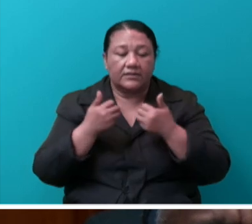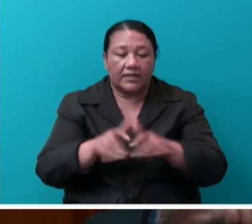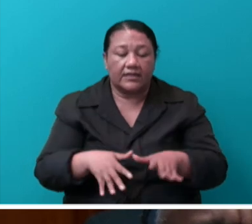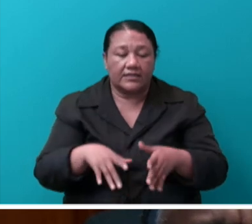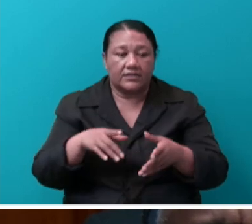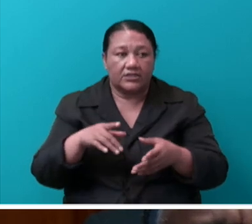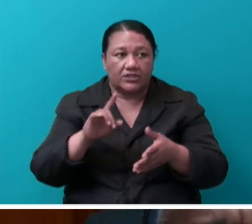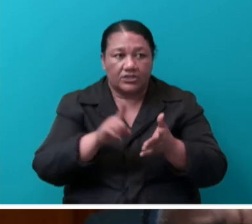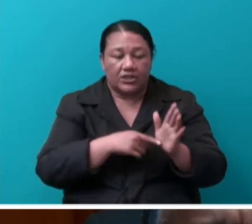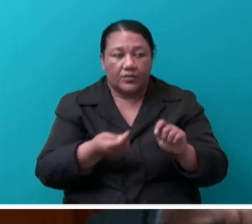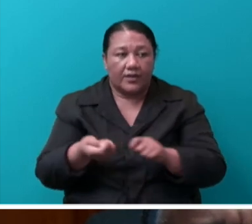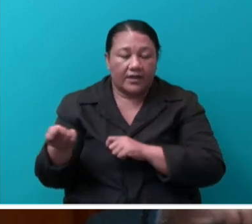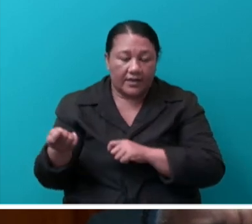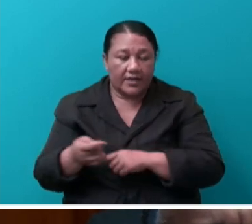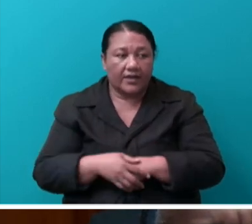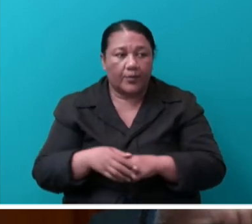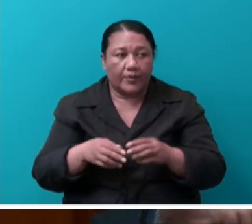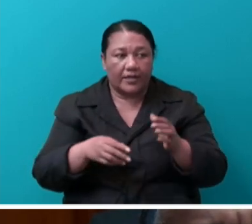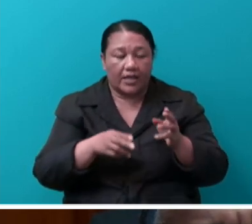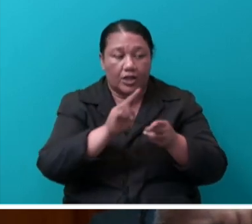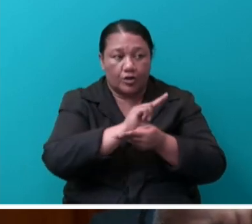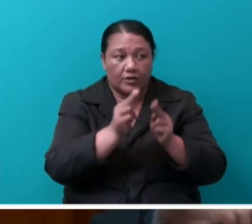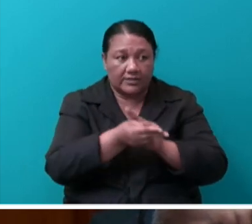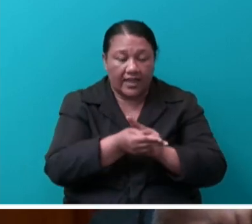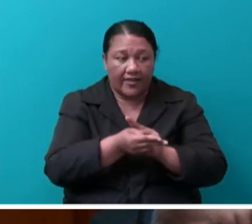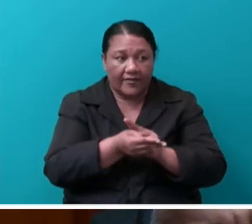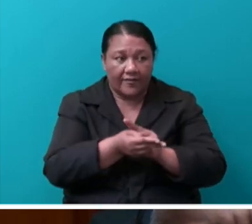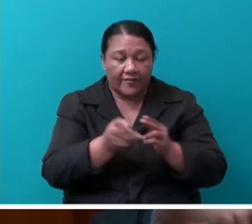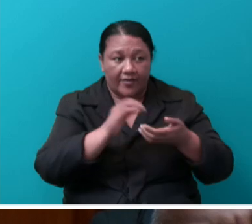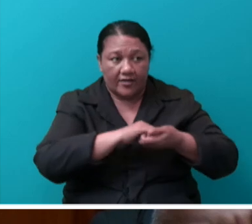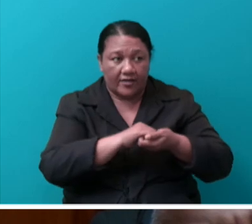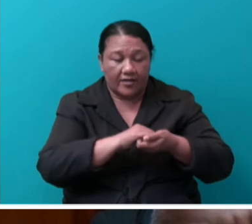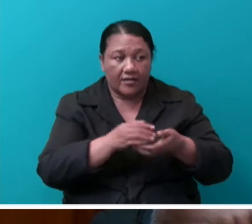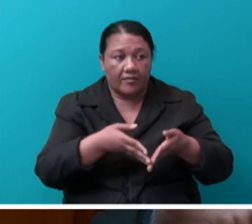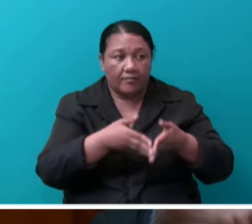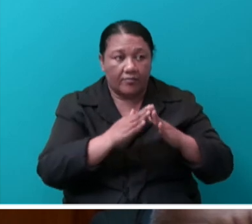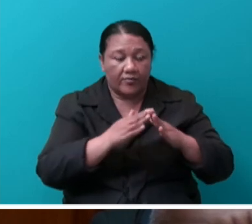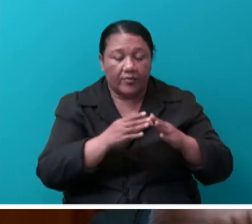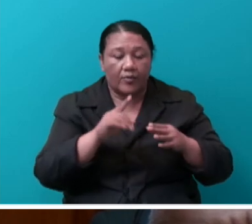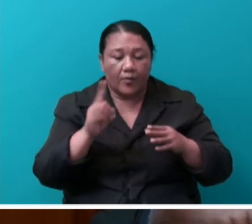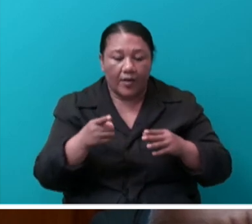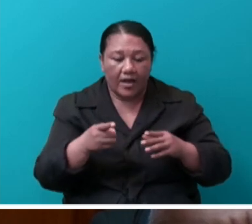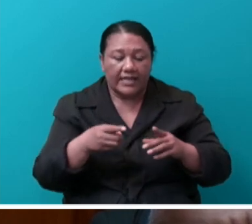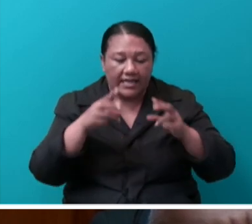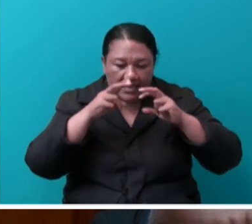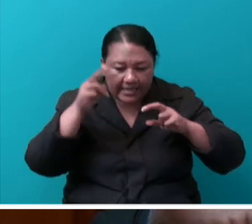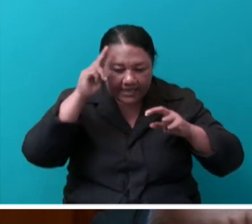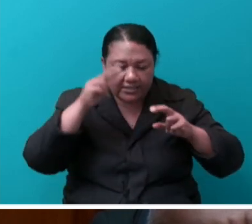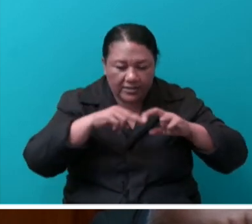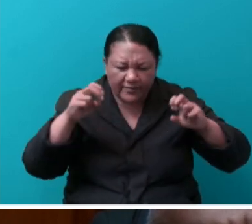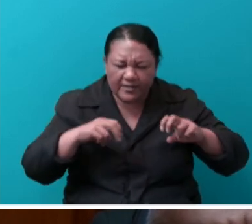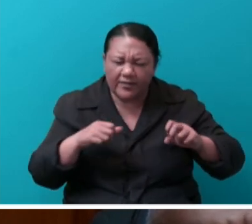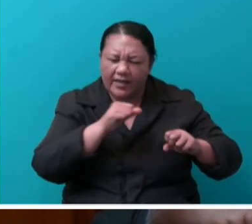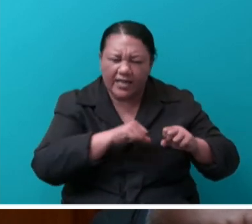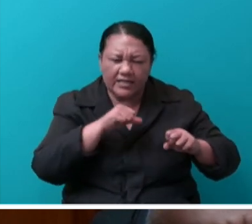from UNICEF, we will roll out a national survey to examine society's attitudes towards women